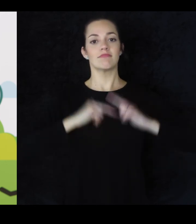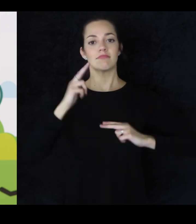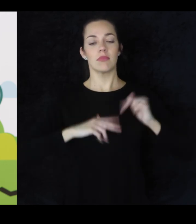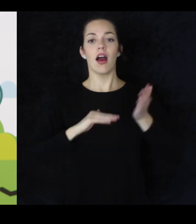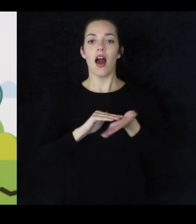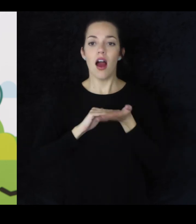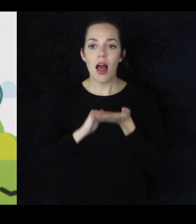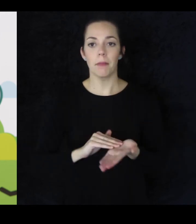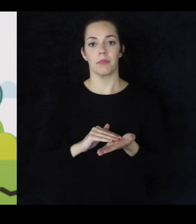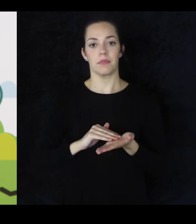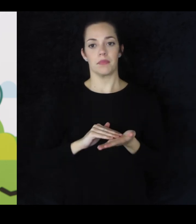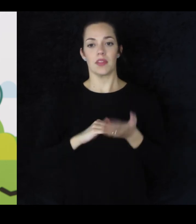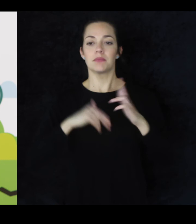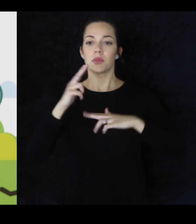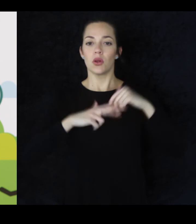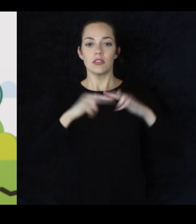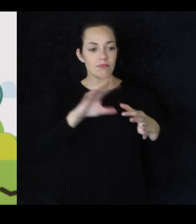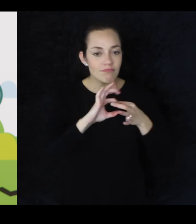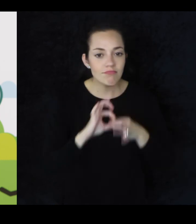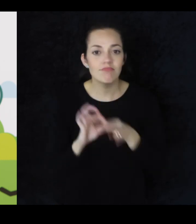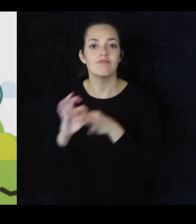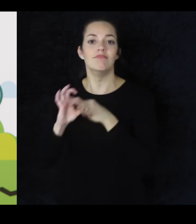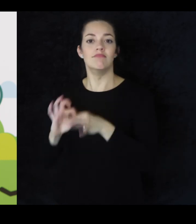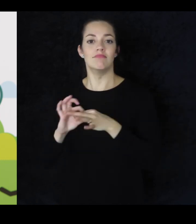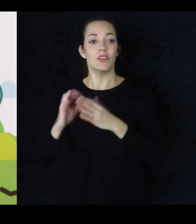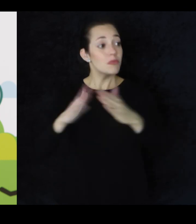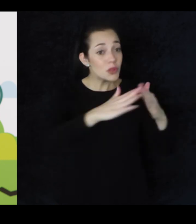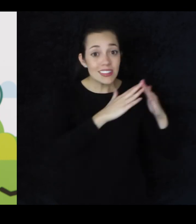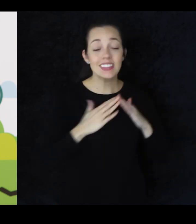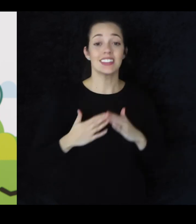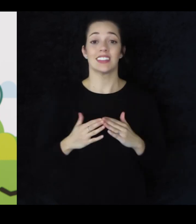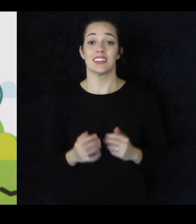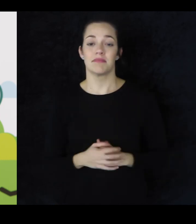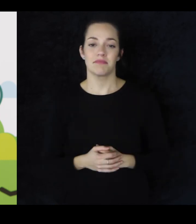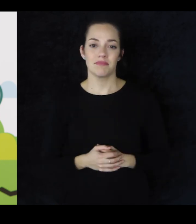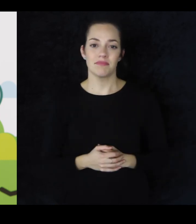to help to build our connections and build community,